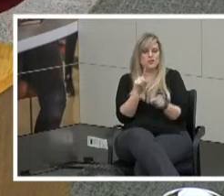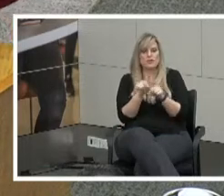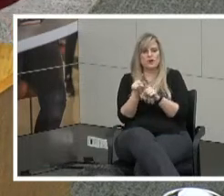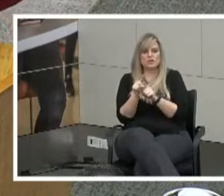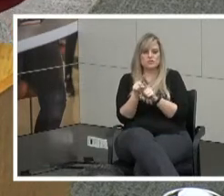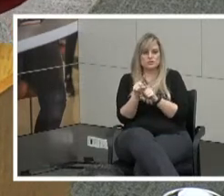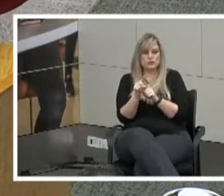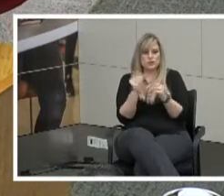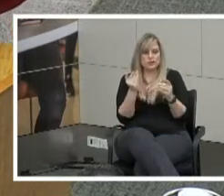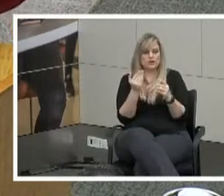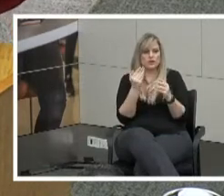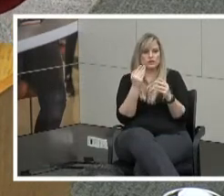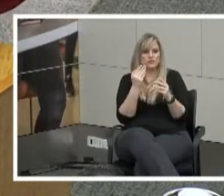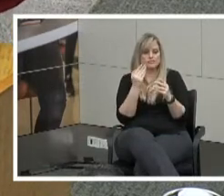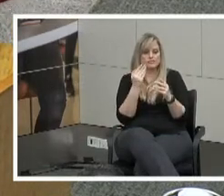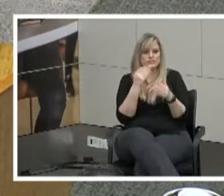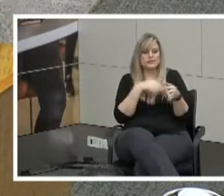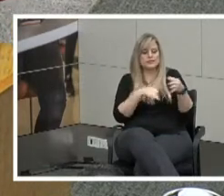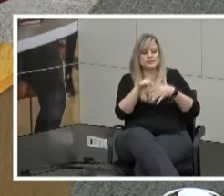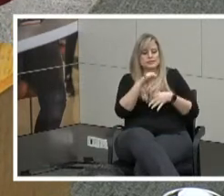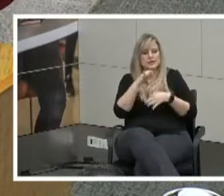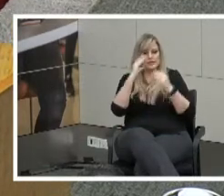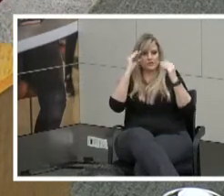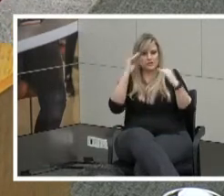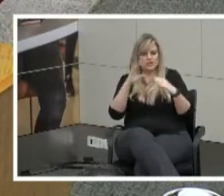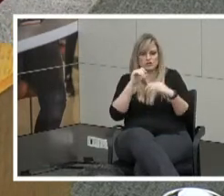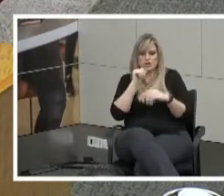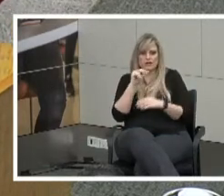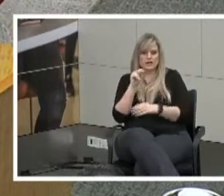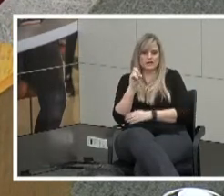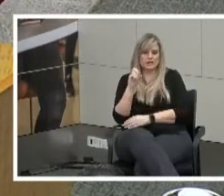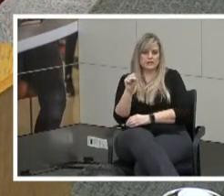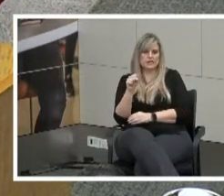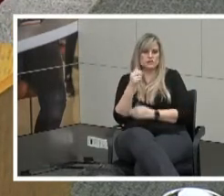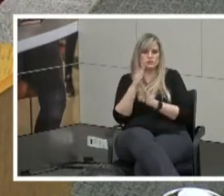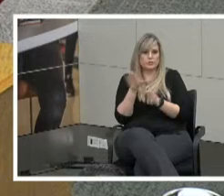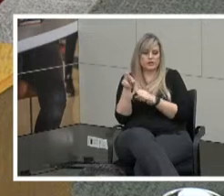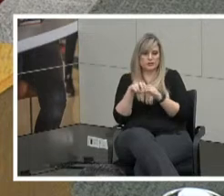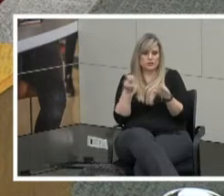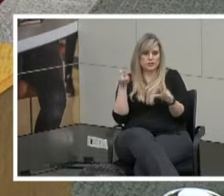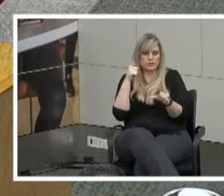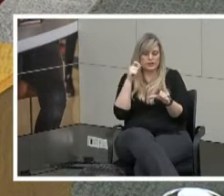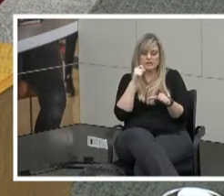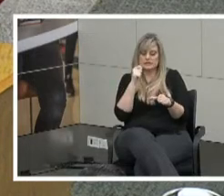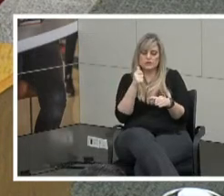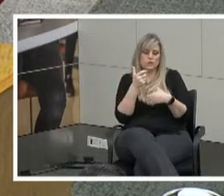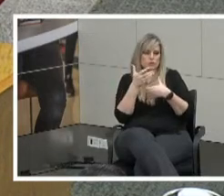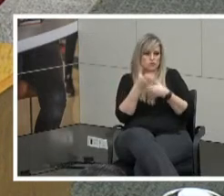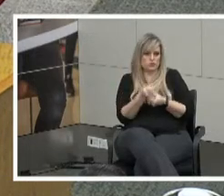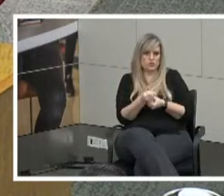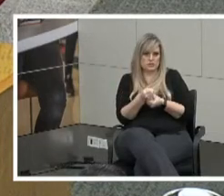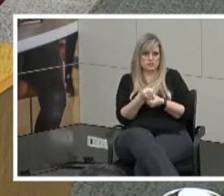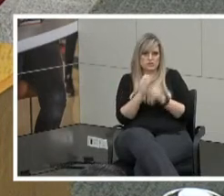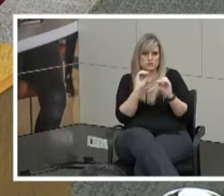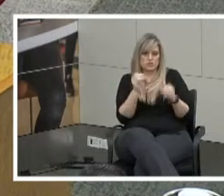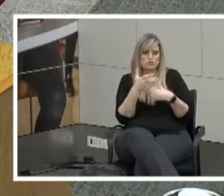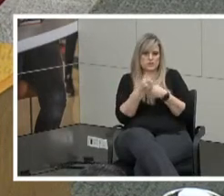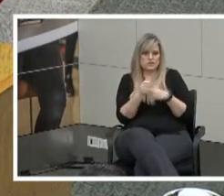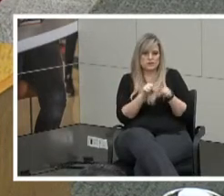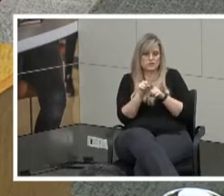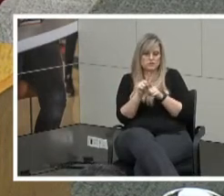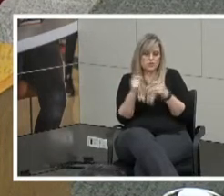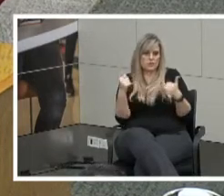speaking on behalf of a teacher at a non- NES School planning their resignation due to lack of trust and are yet afraid of